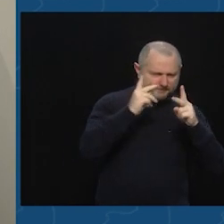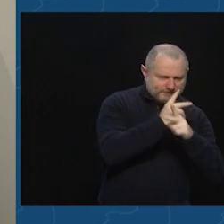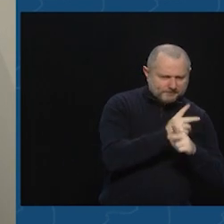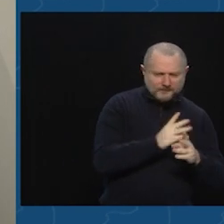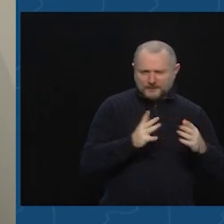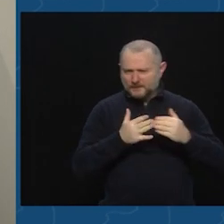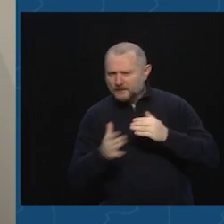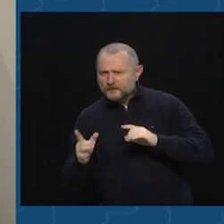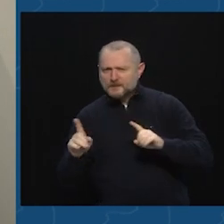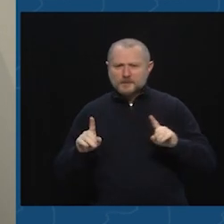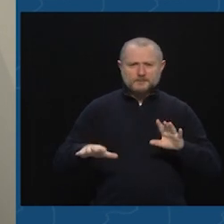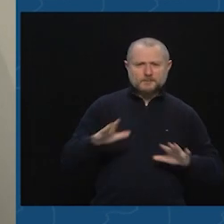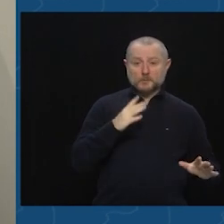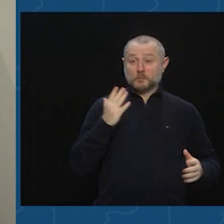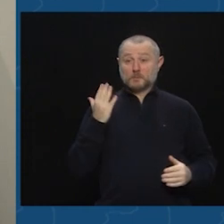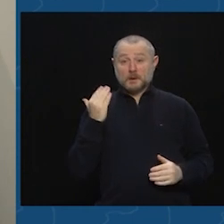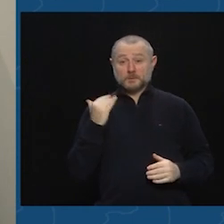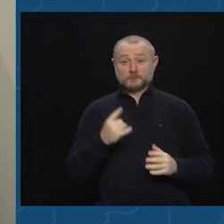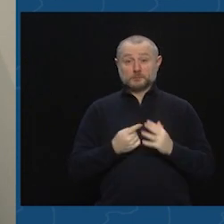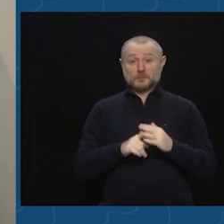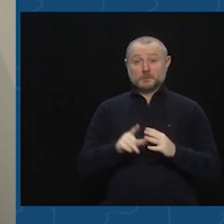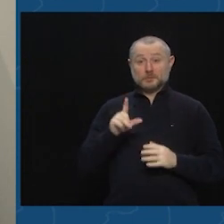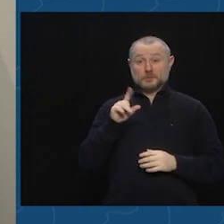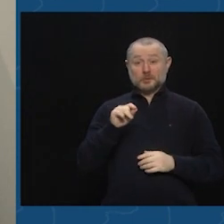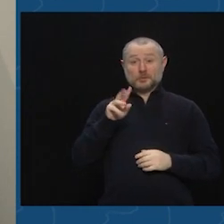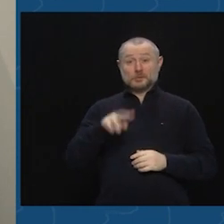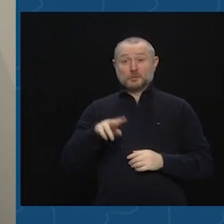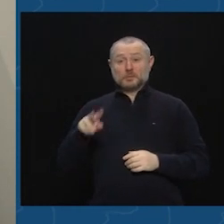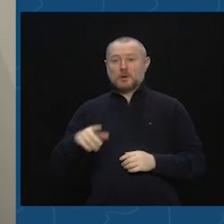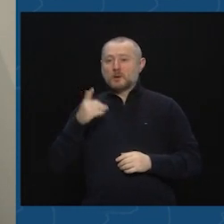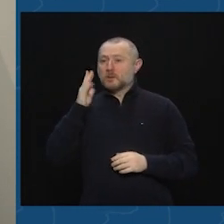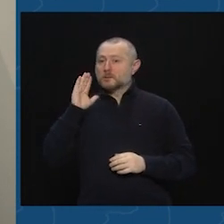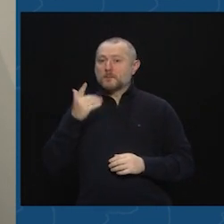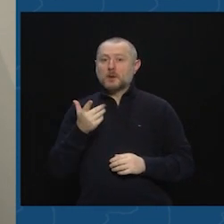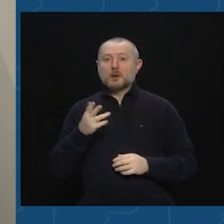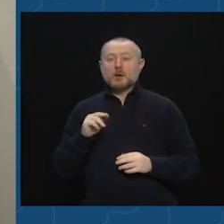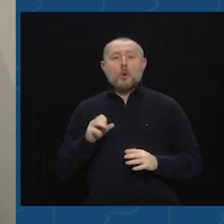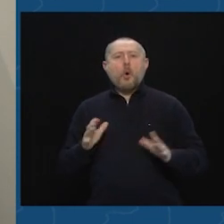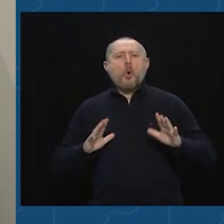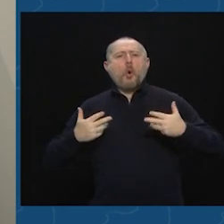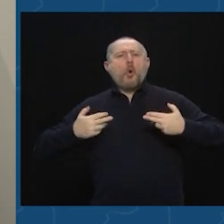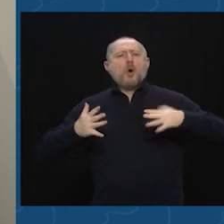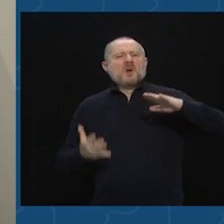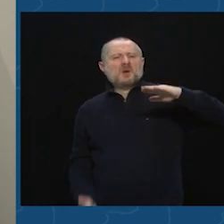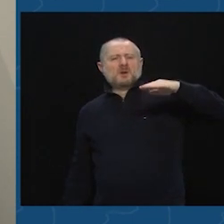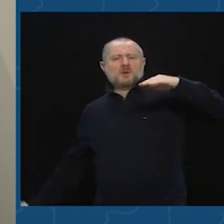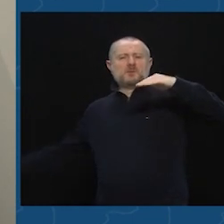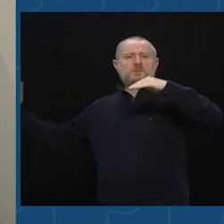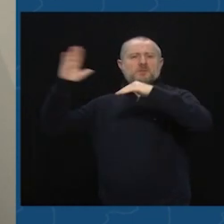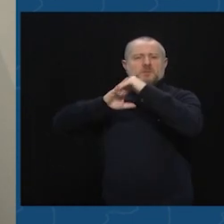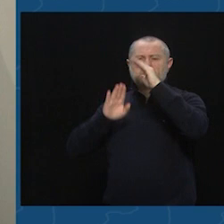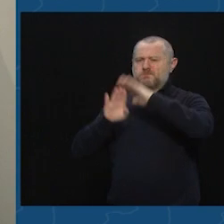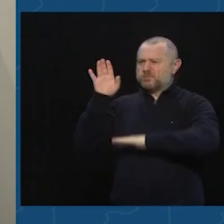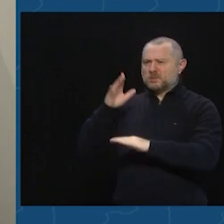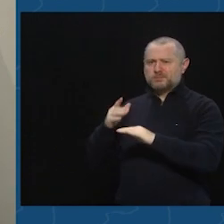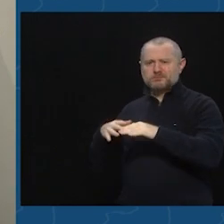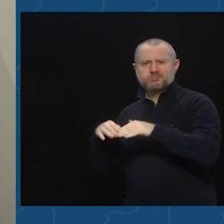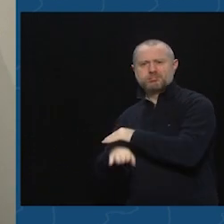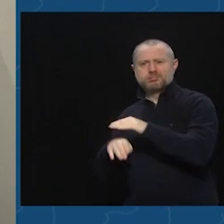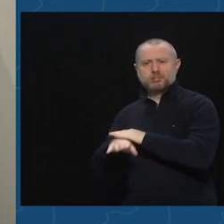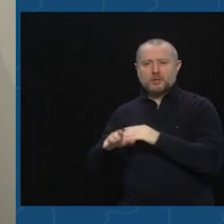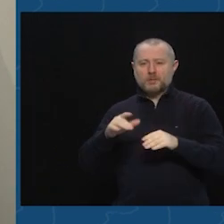dramatic increase in the number of guns finding their ways through our borders and into the hands of criminals. And we are